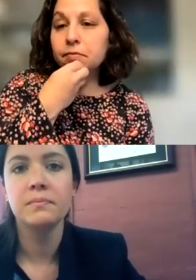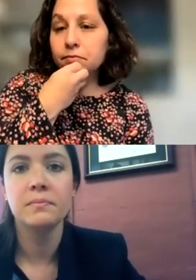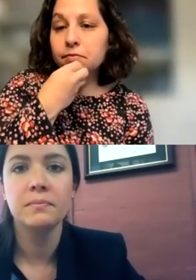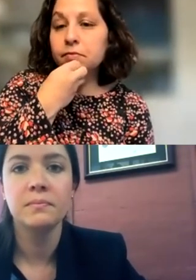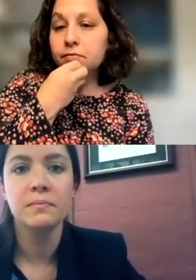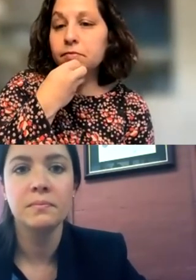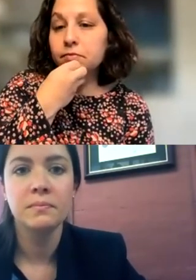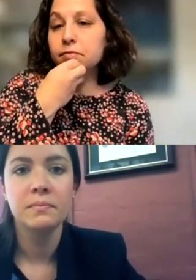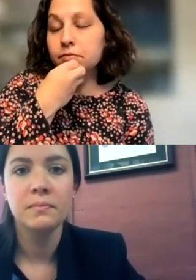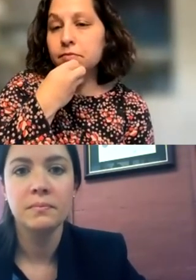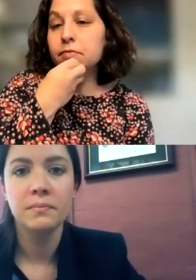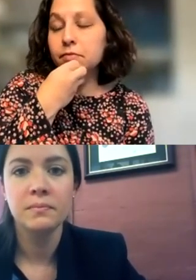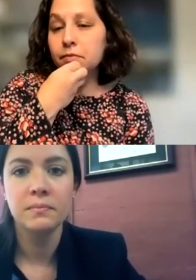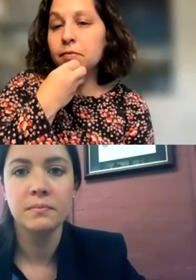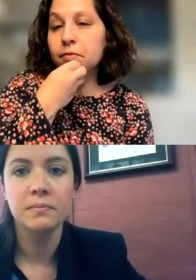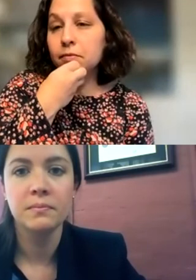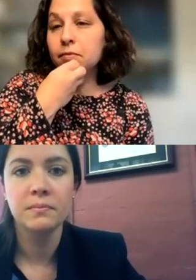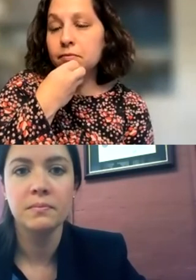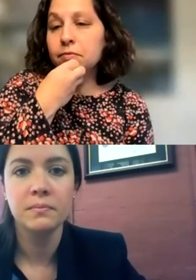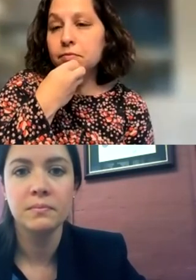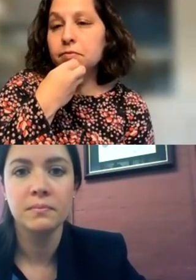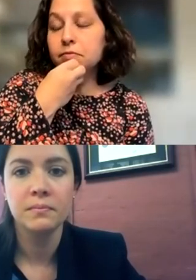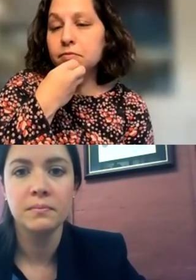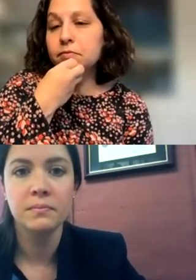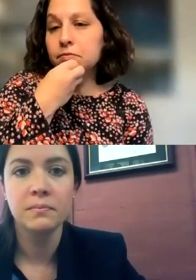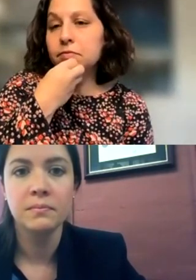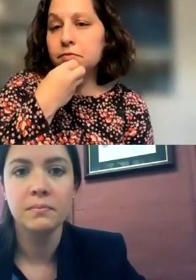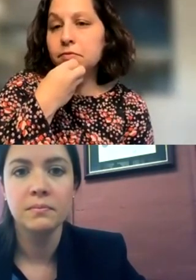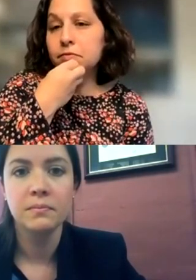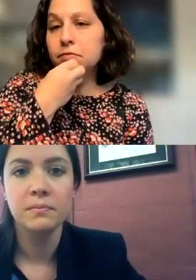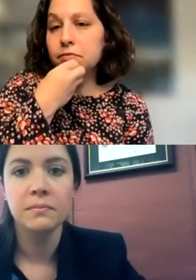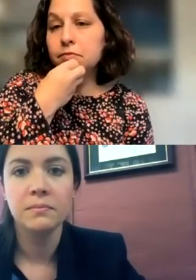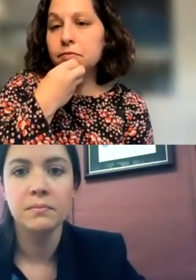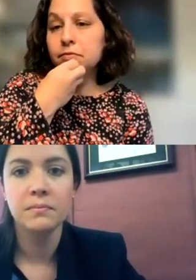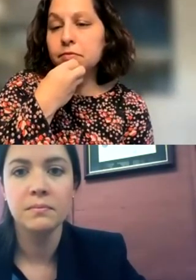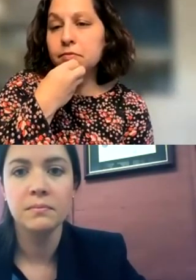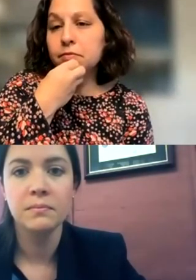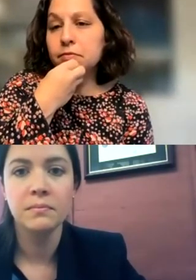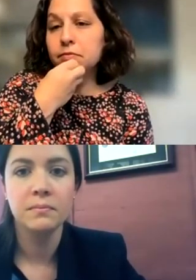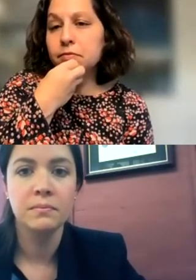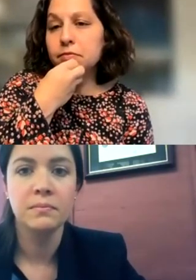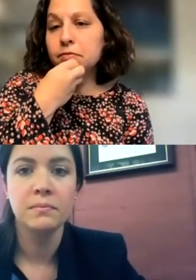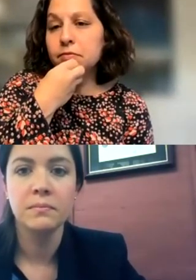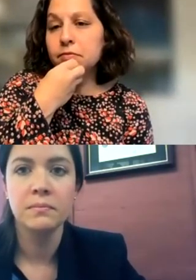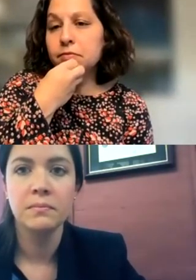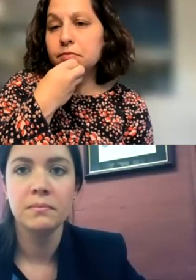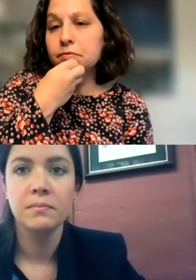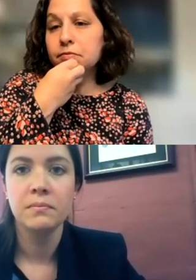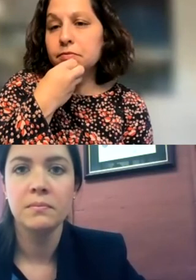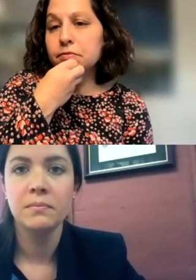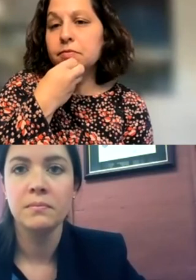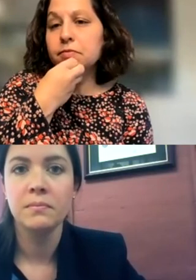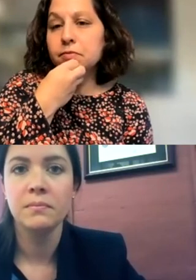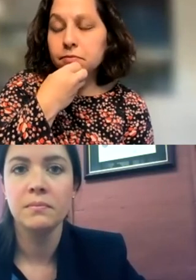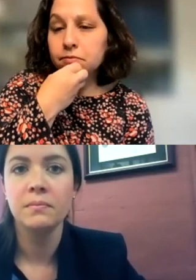new procedures, new medications, this and that, but really supporting the person, which to me is the most